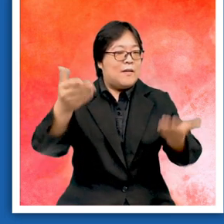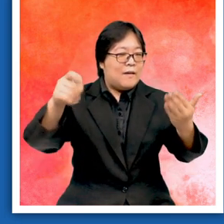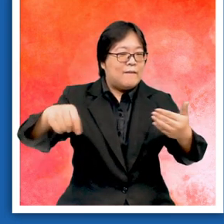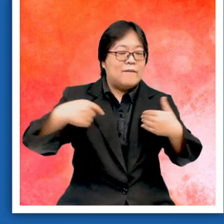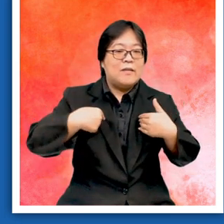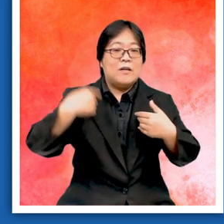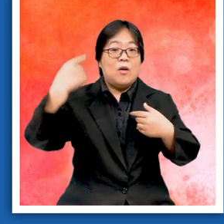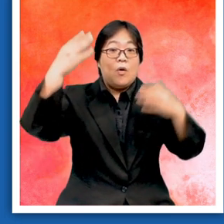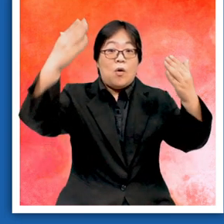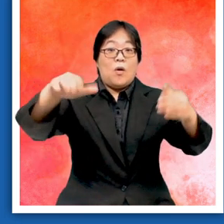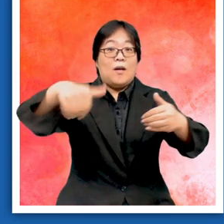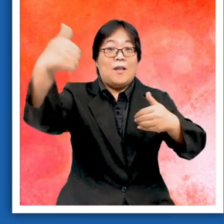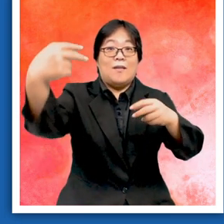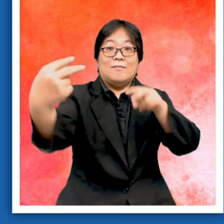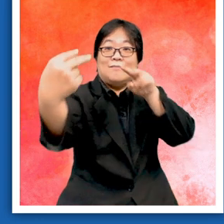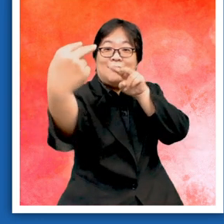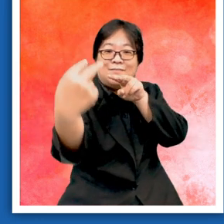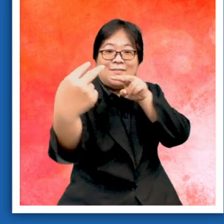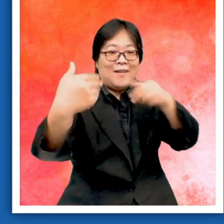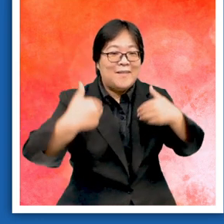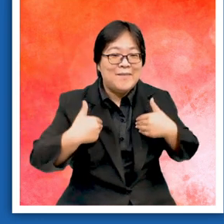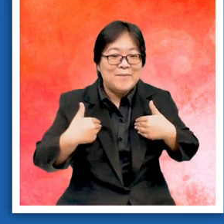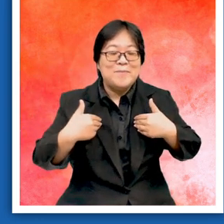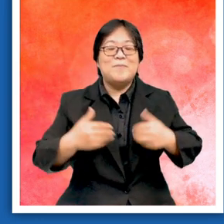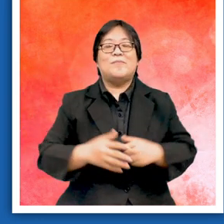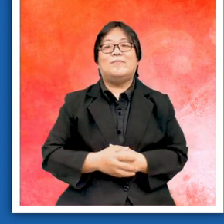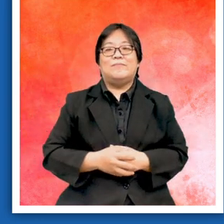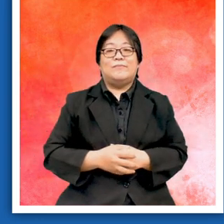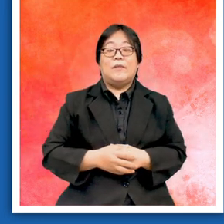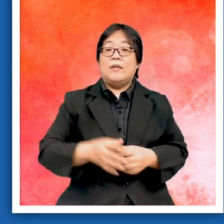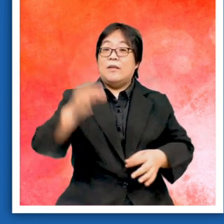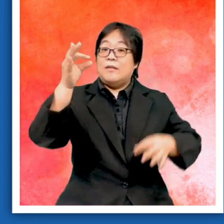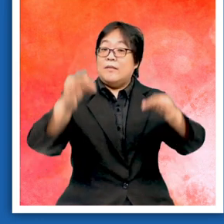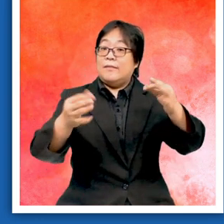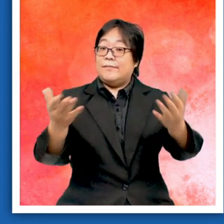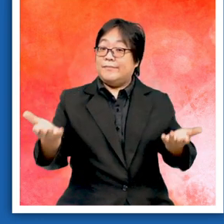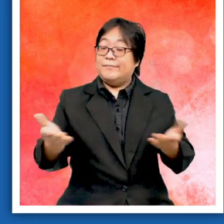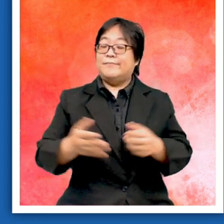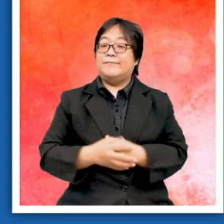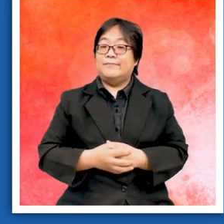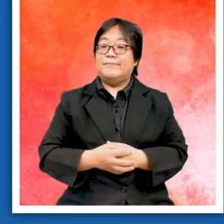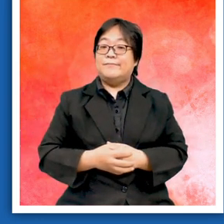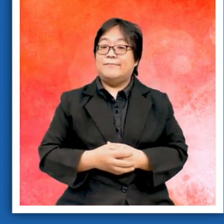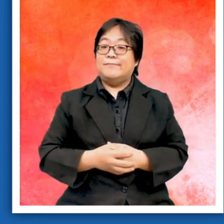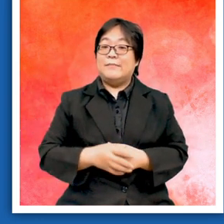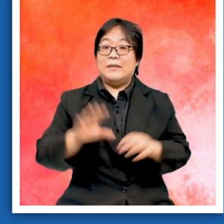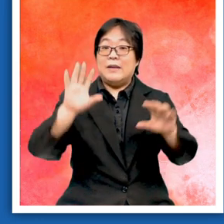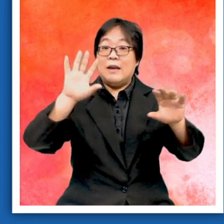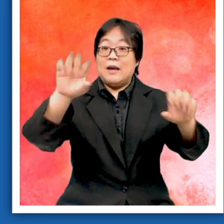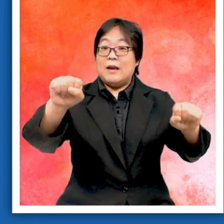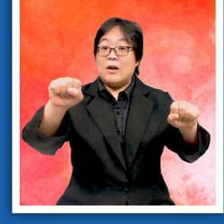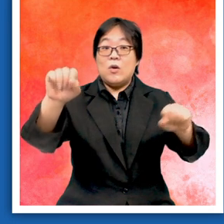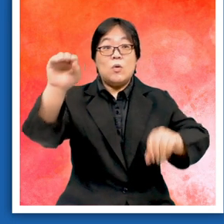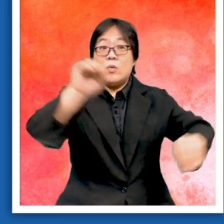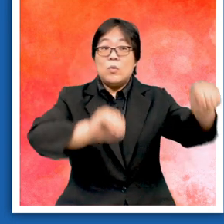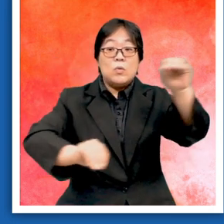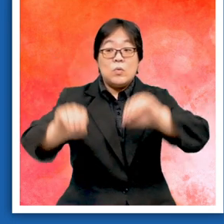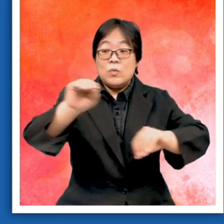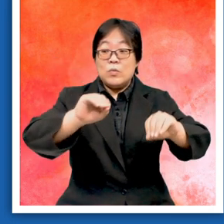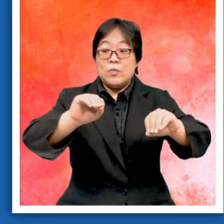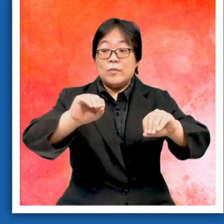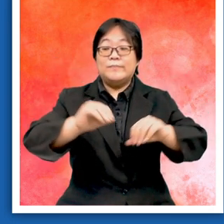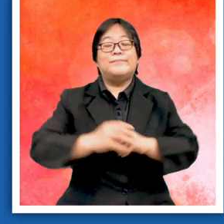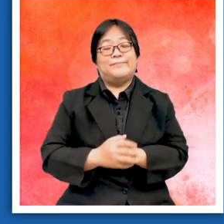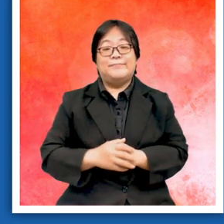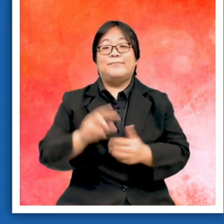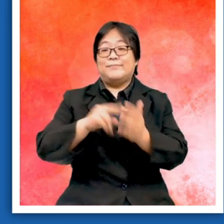human face in front of the camera or not. So if somehow the detection is not that clear,